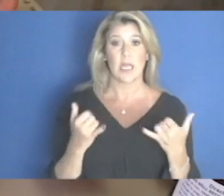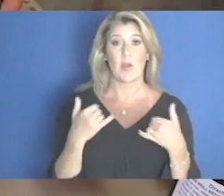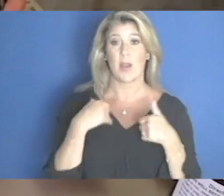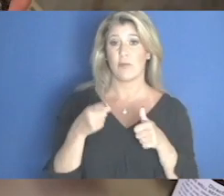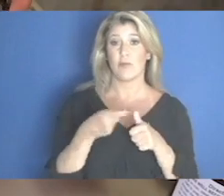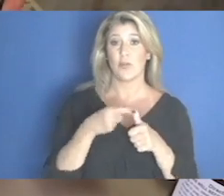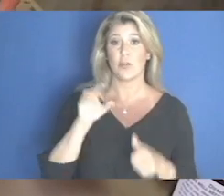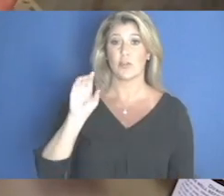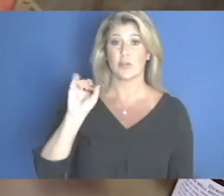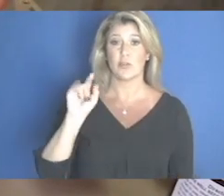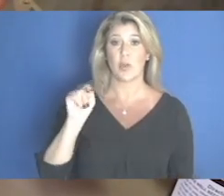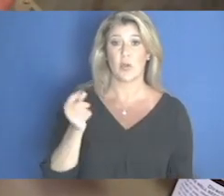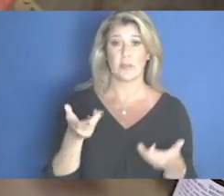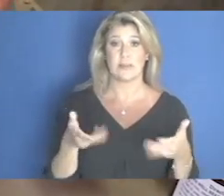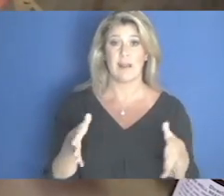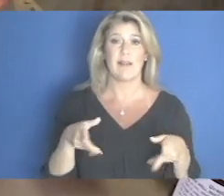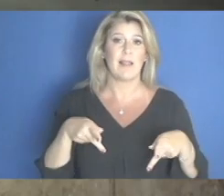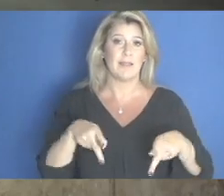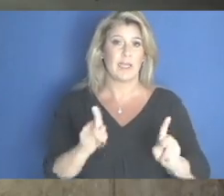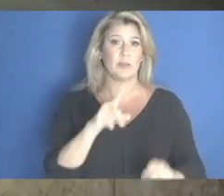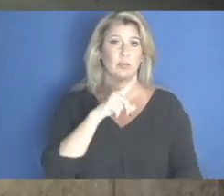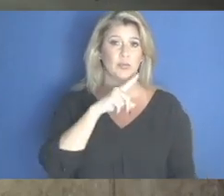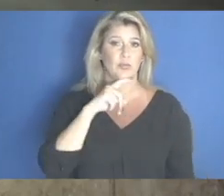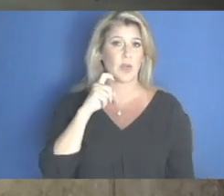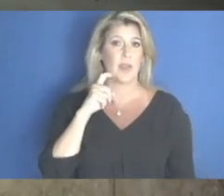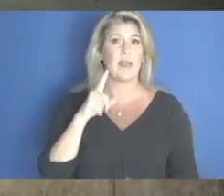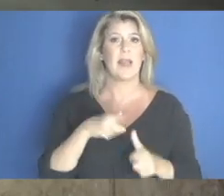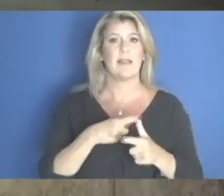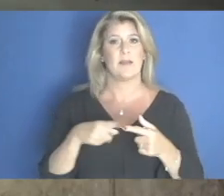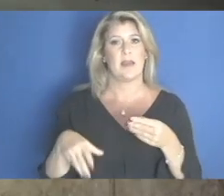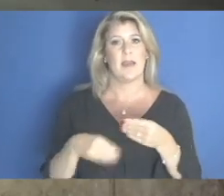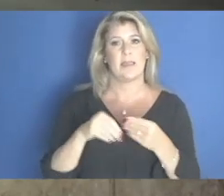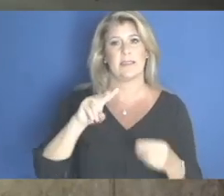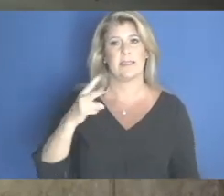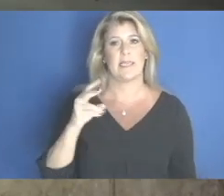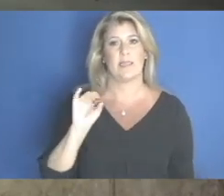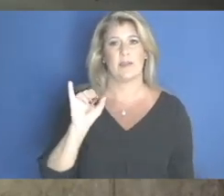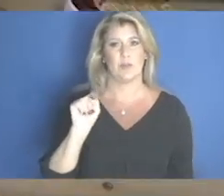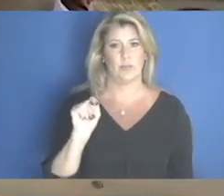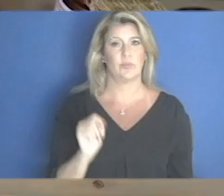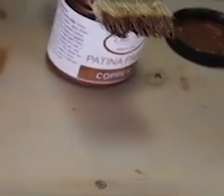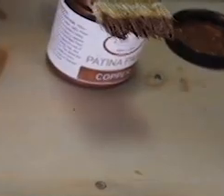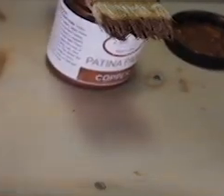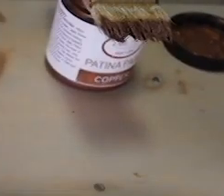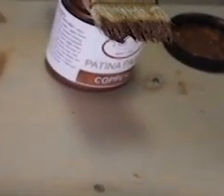Now that we have our first coat, we're going to let this dry and come back for another coat.